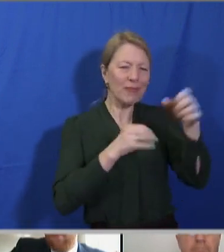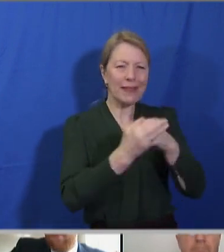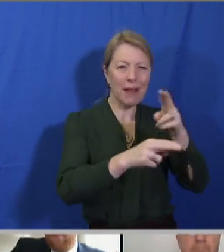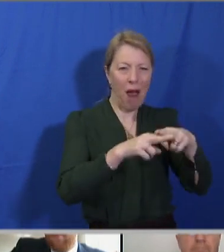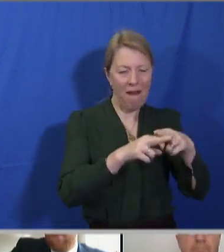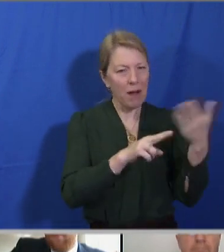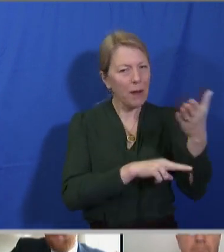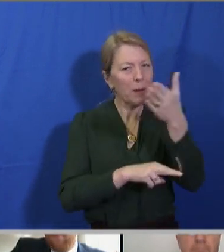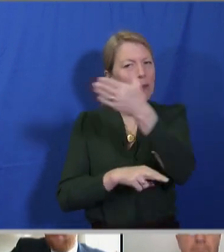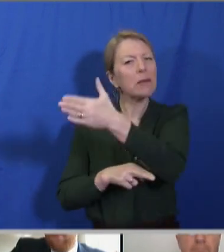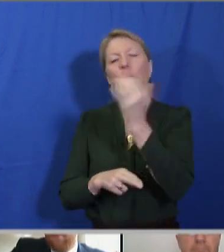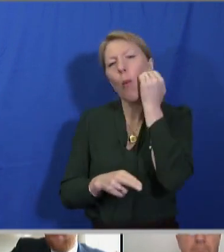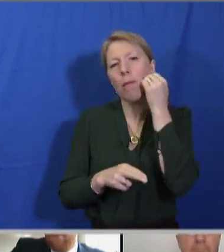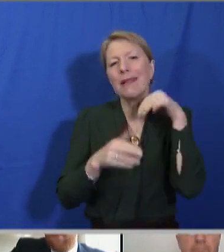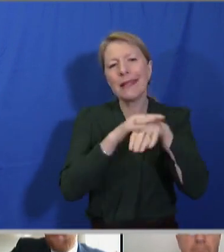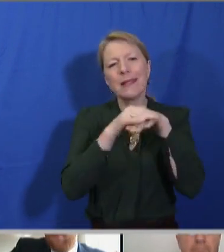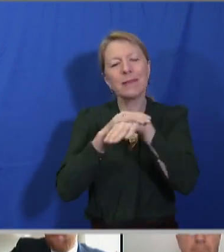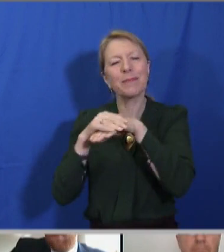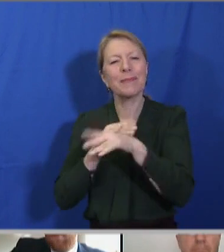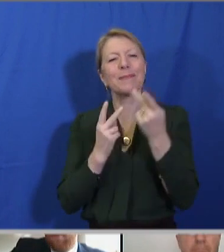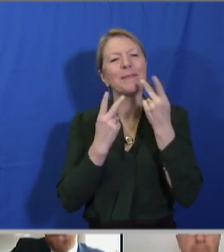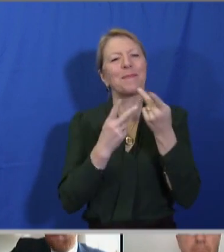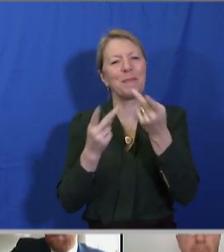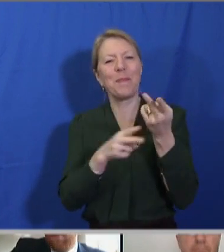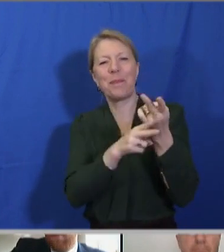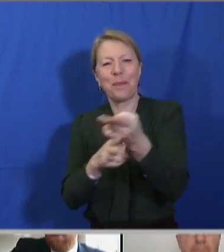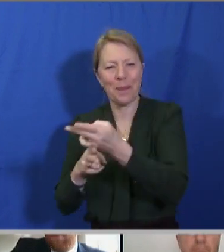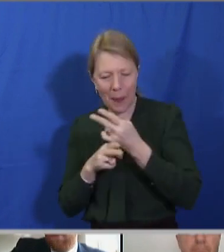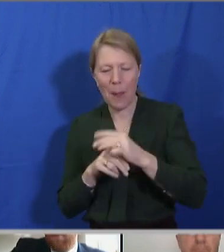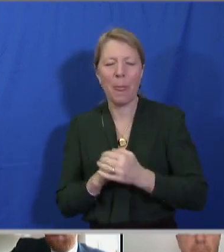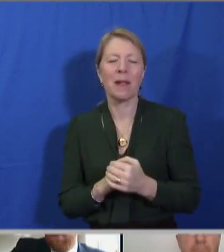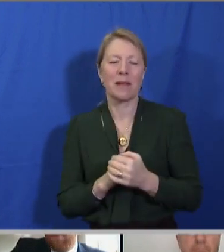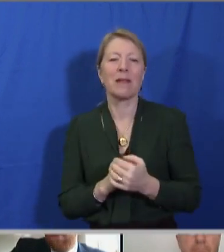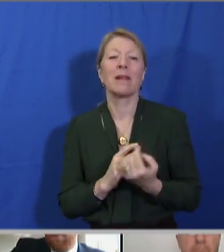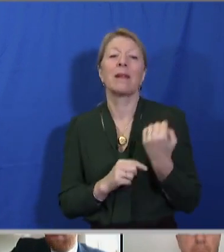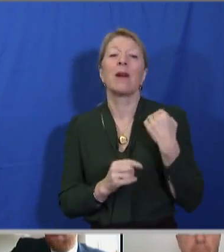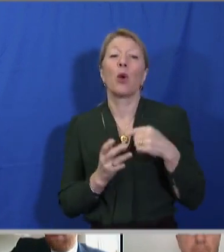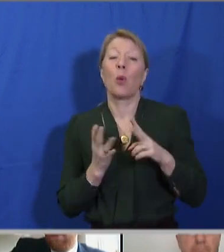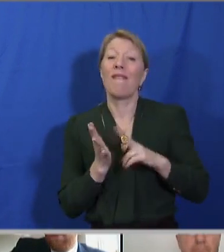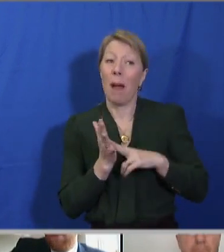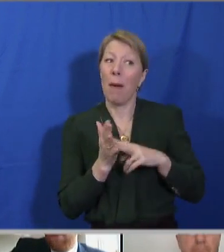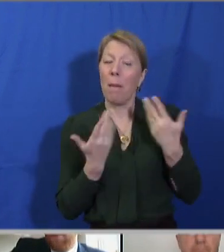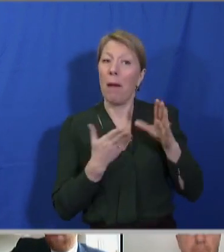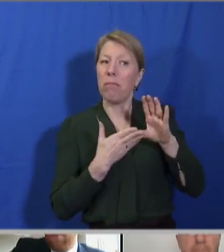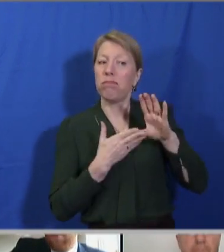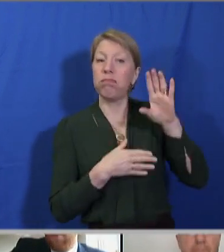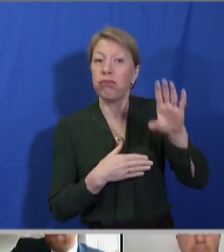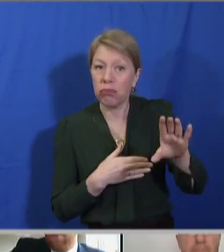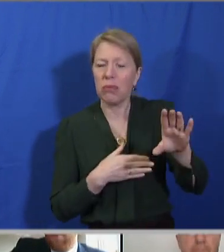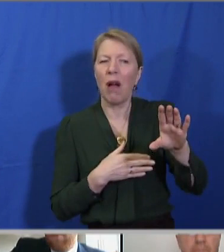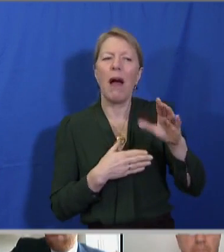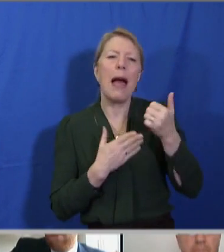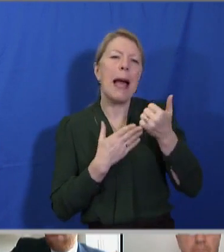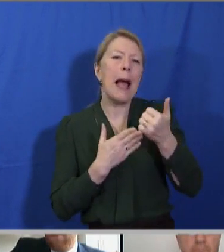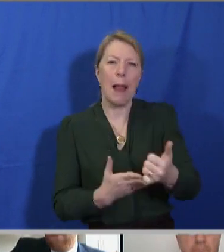additional resource into the sector in November. That's primarily stabilised the sector and has attracted